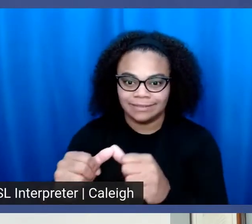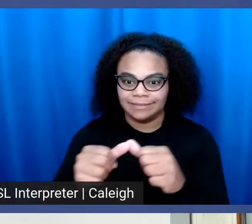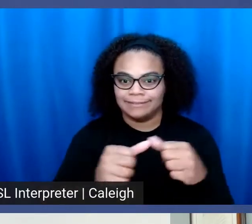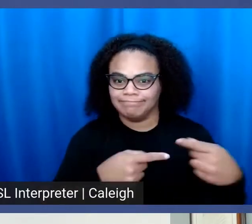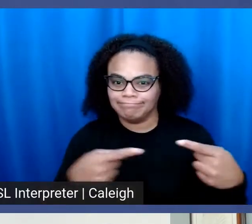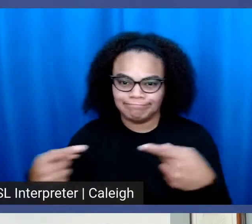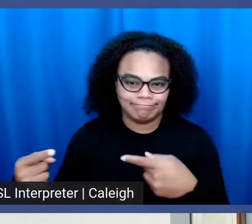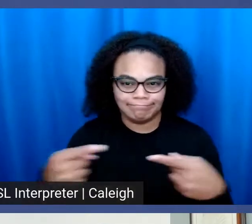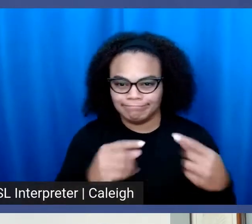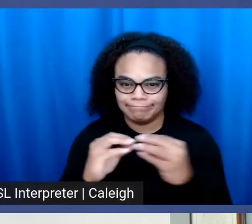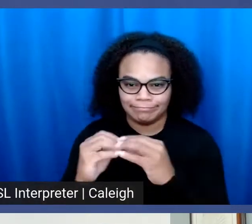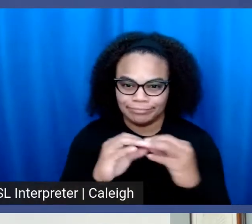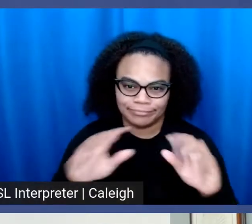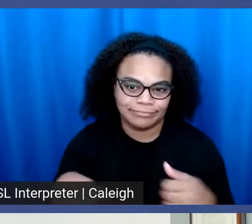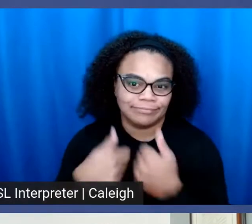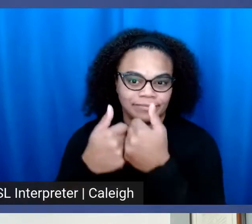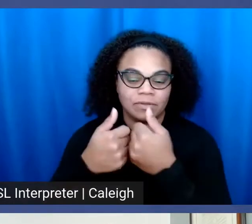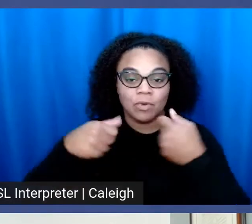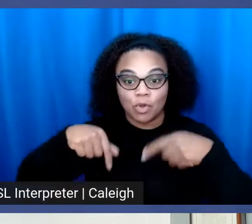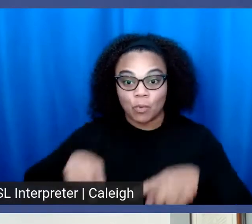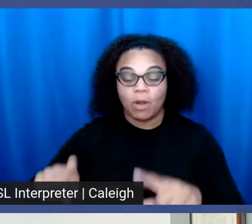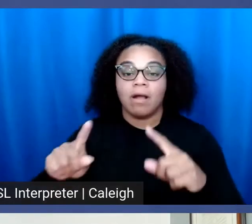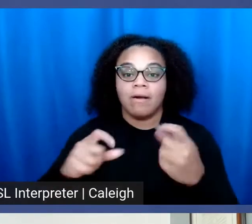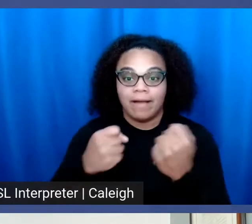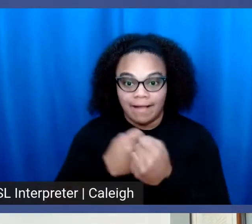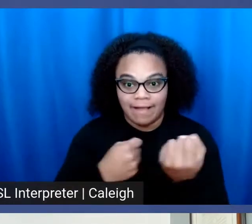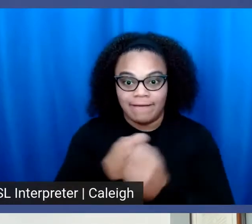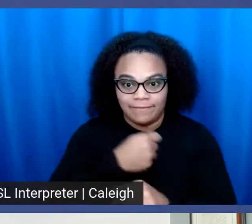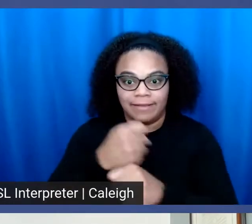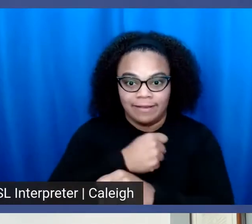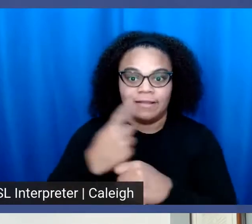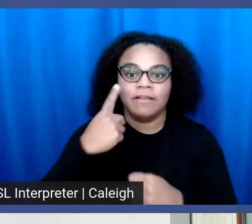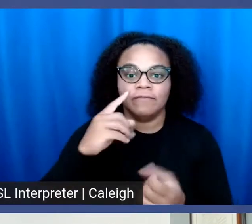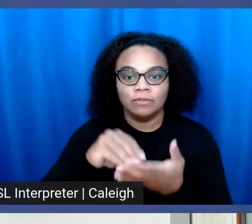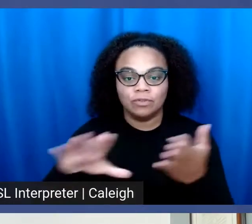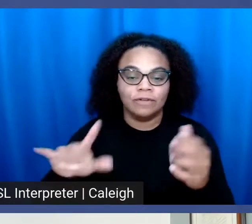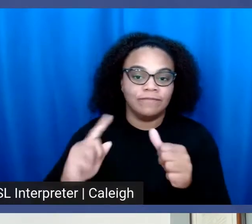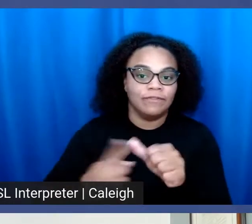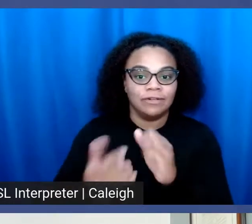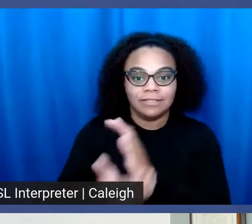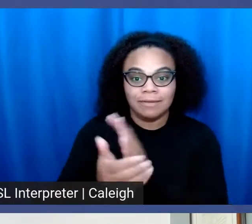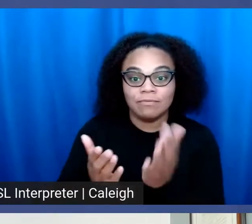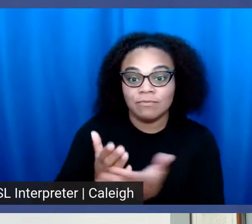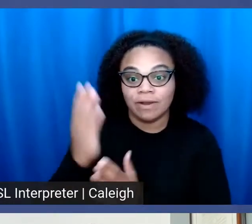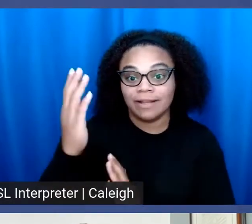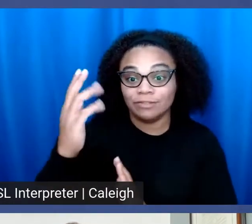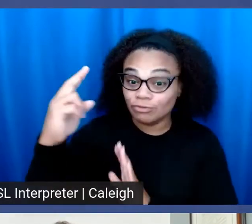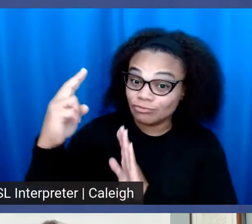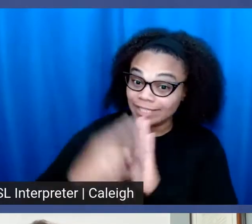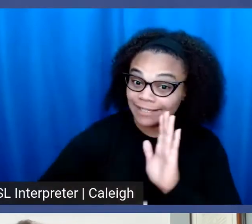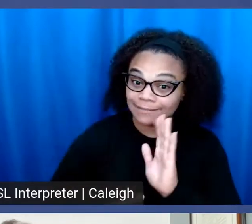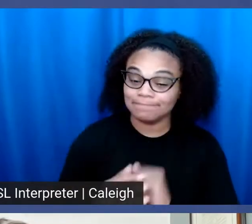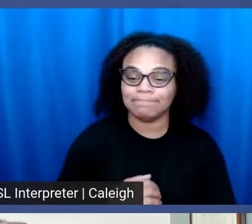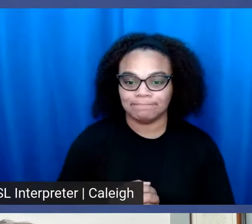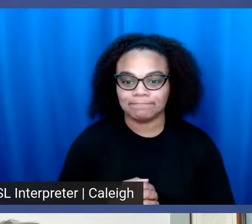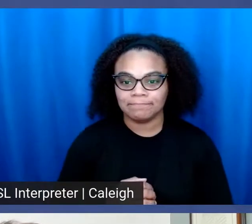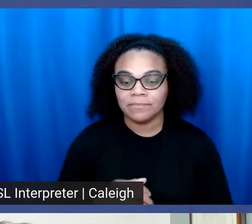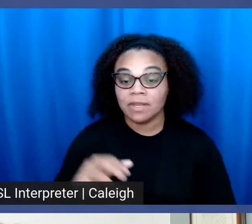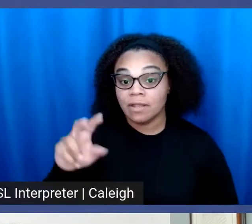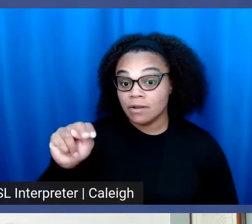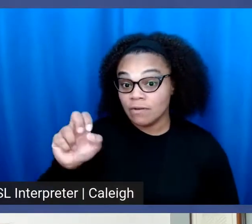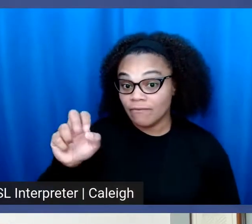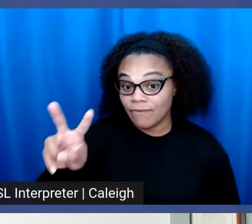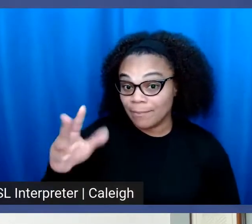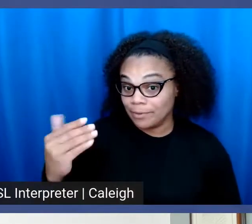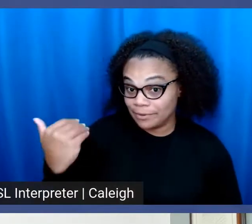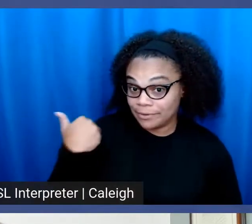while she was advocating for students' First Amendment's right to read. In November, the National Coalition